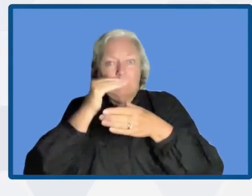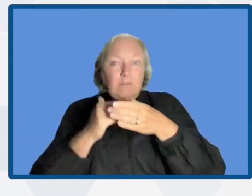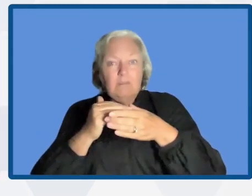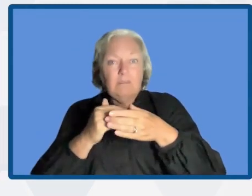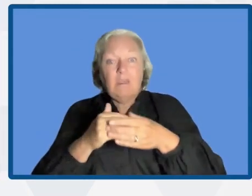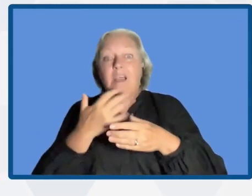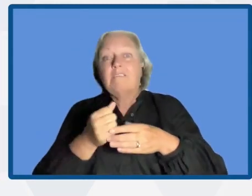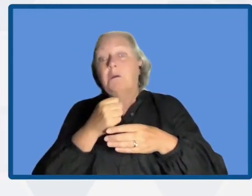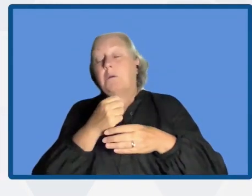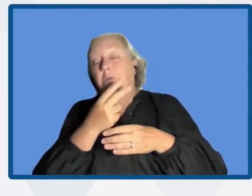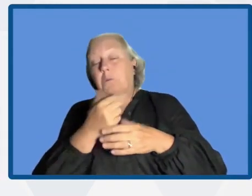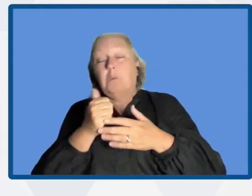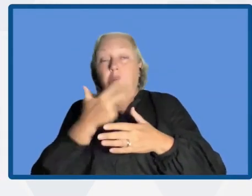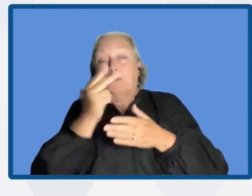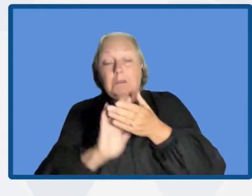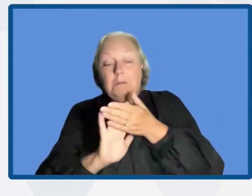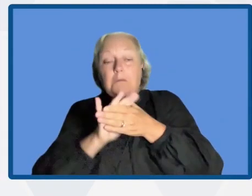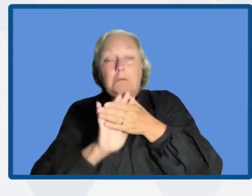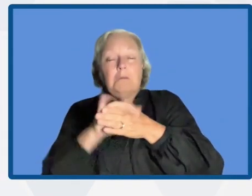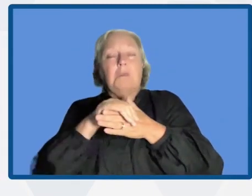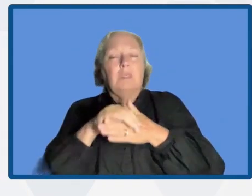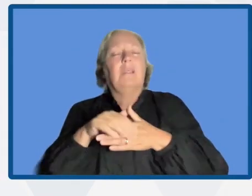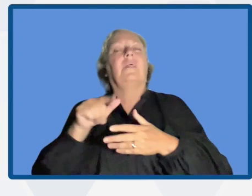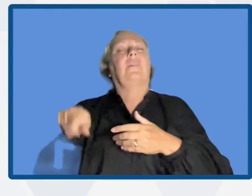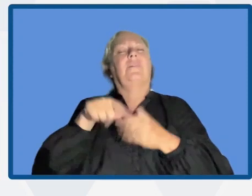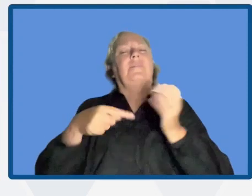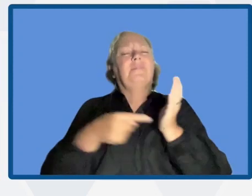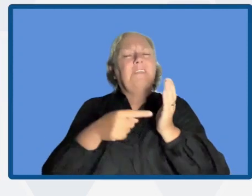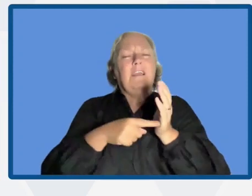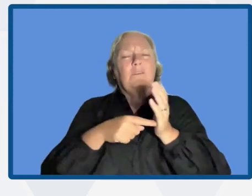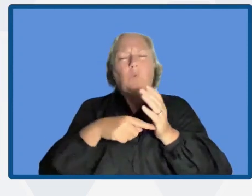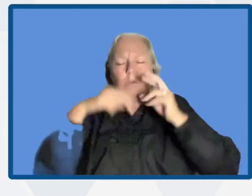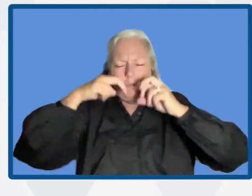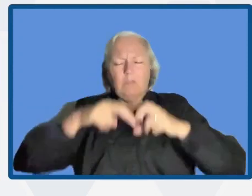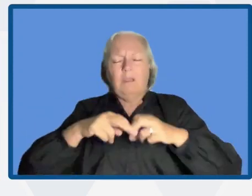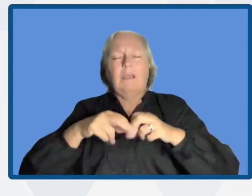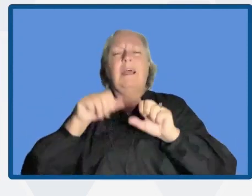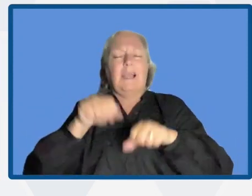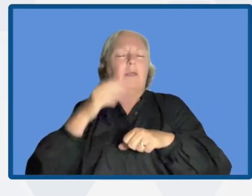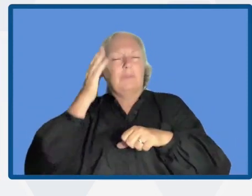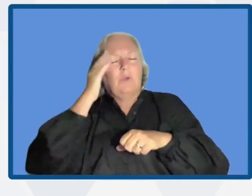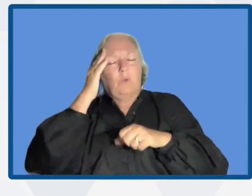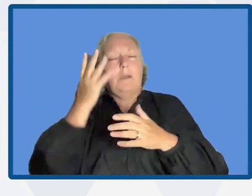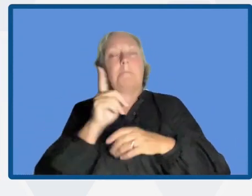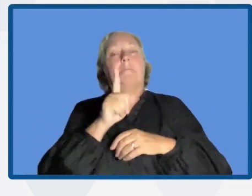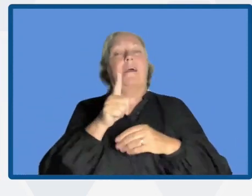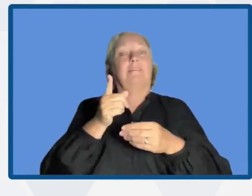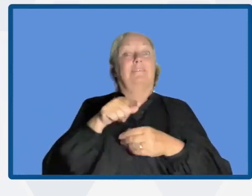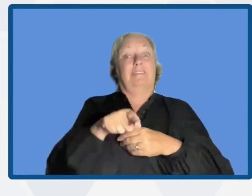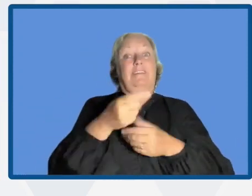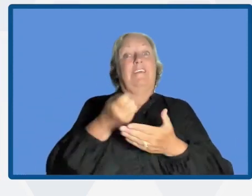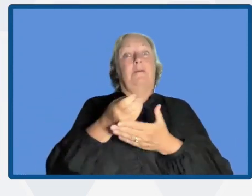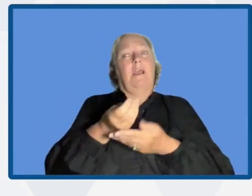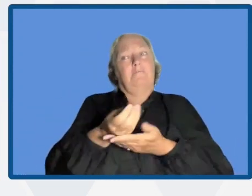well, of course, technicians do have more information, but we need to make this information available to the community in a way that